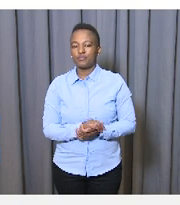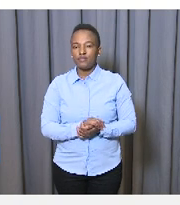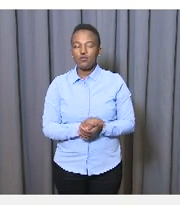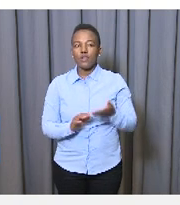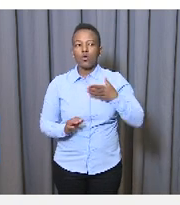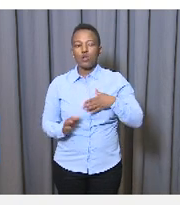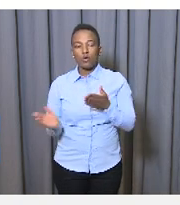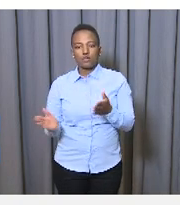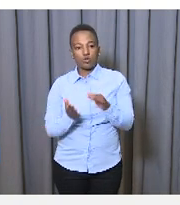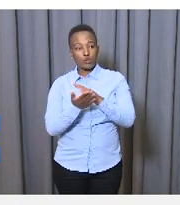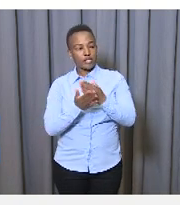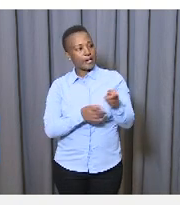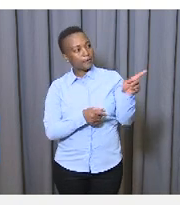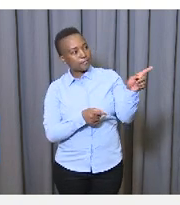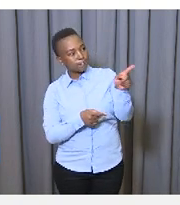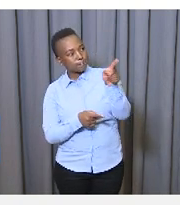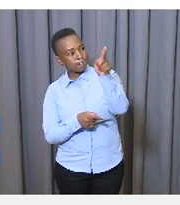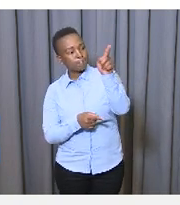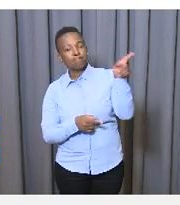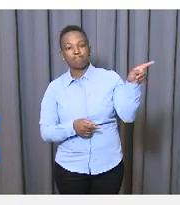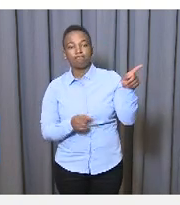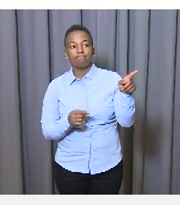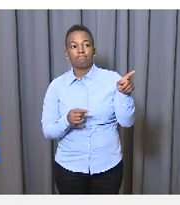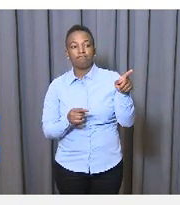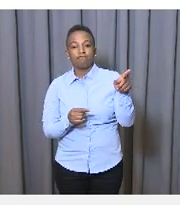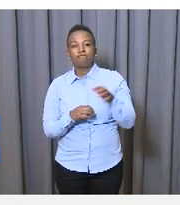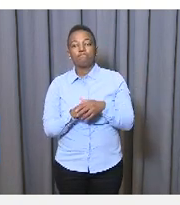with you the graph. We always, again, you see that